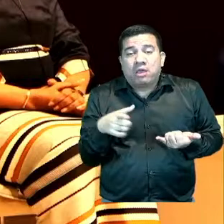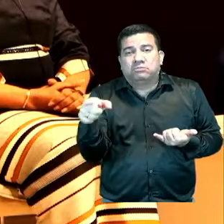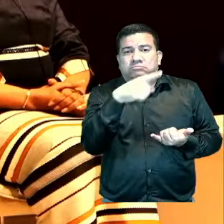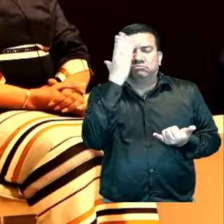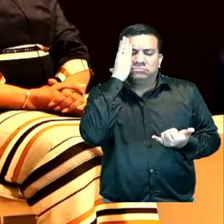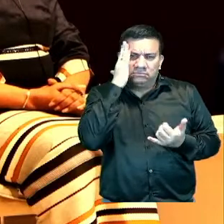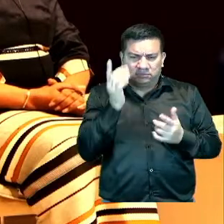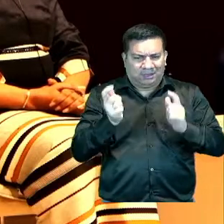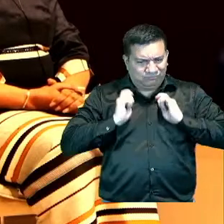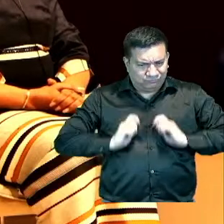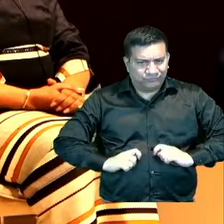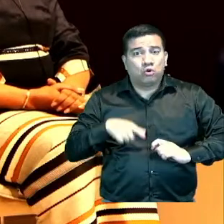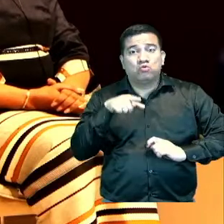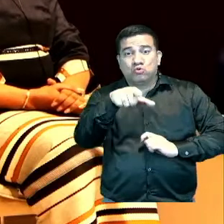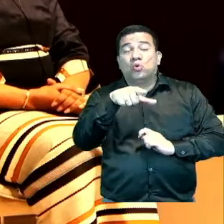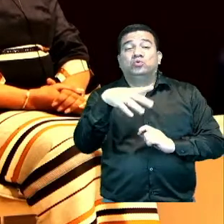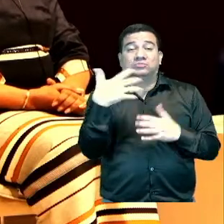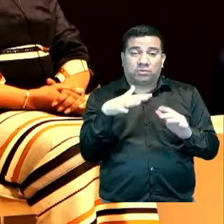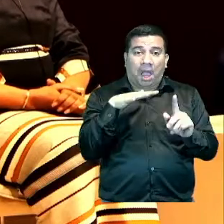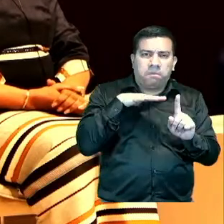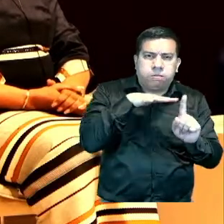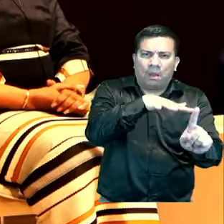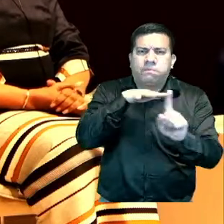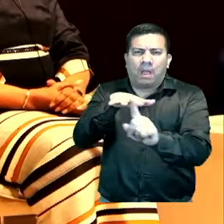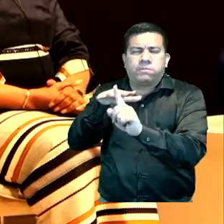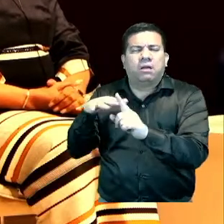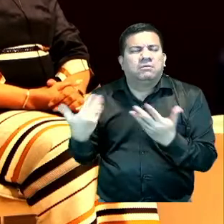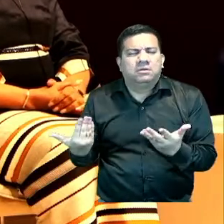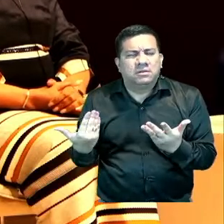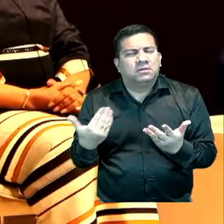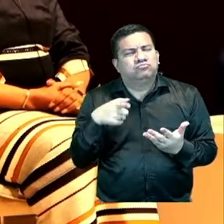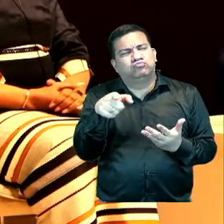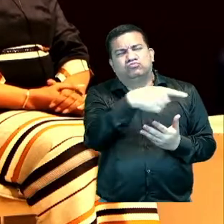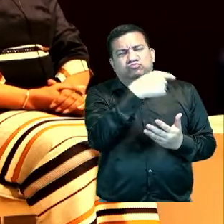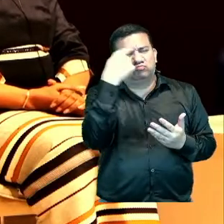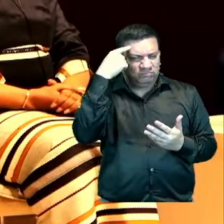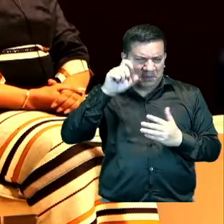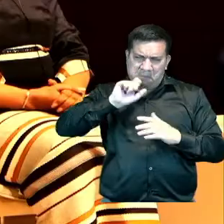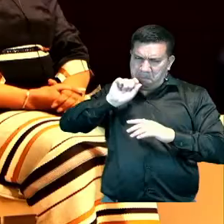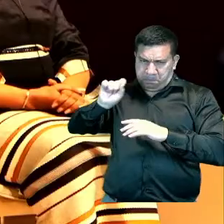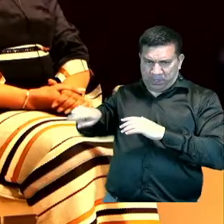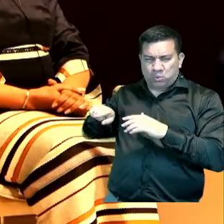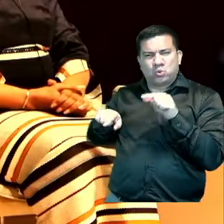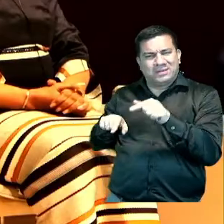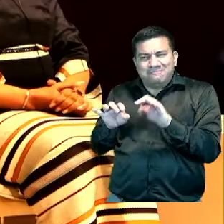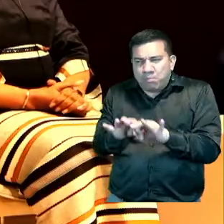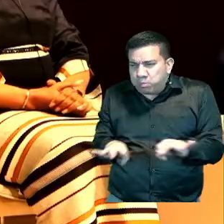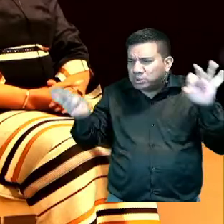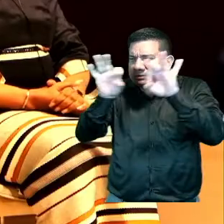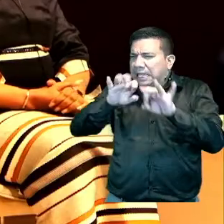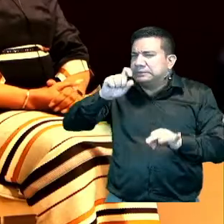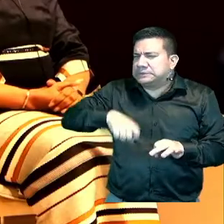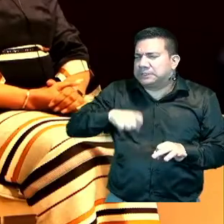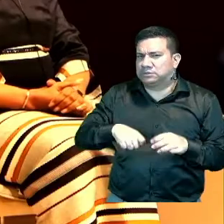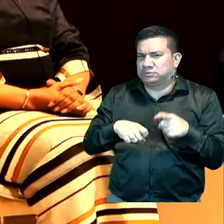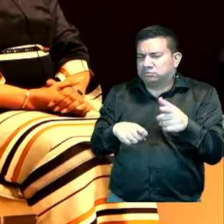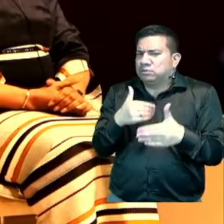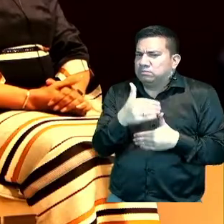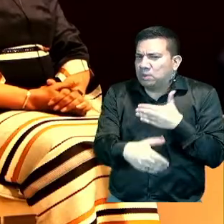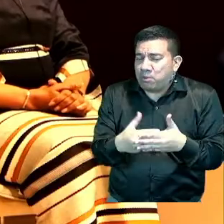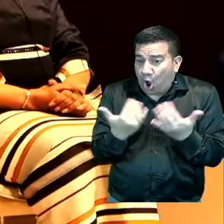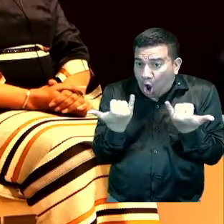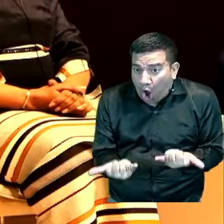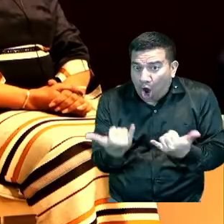in which you play very important roles right now, from your experiences, why do you believe it is fundamental? Why is it important